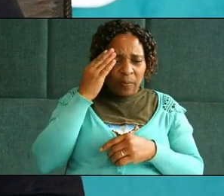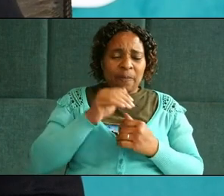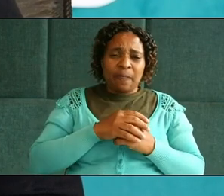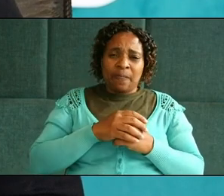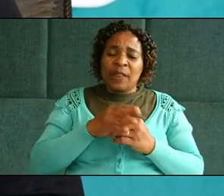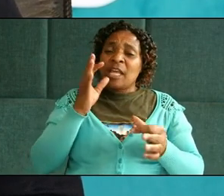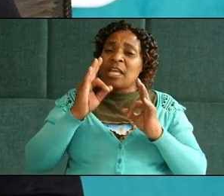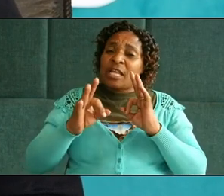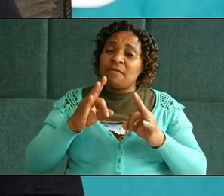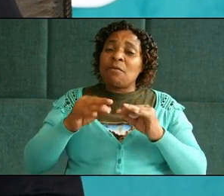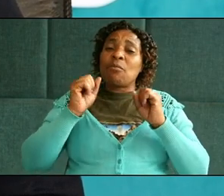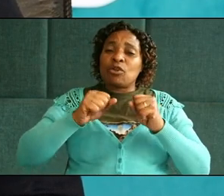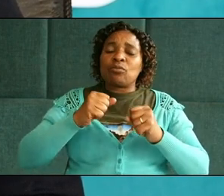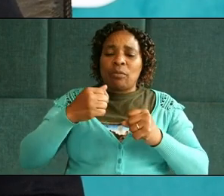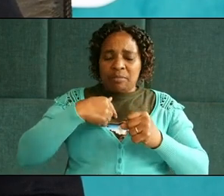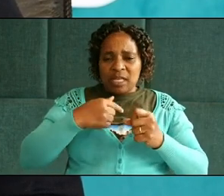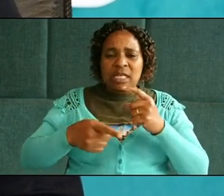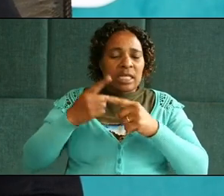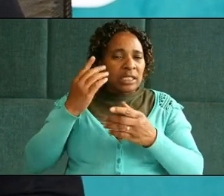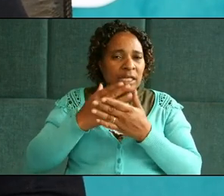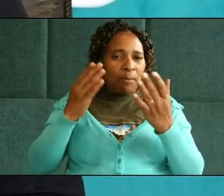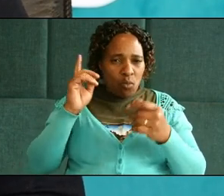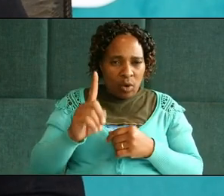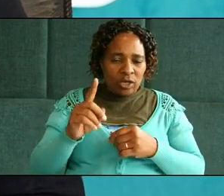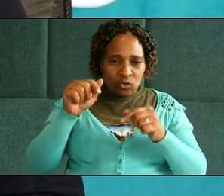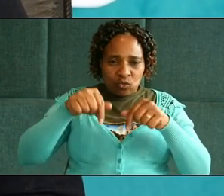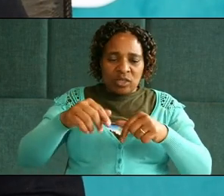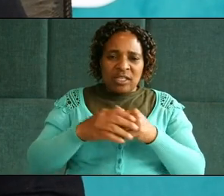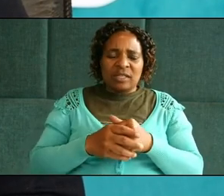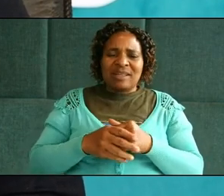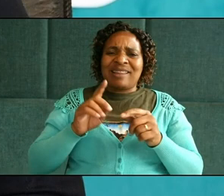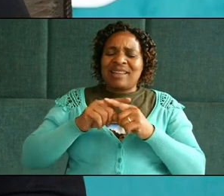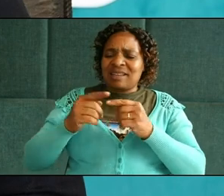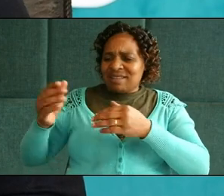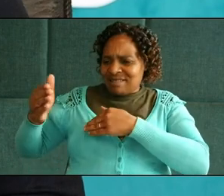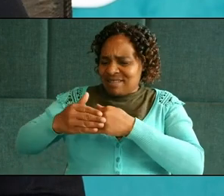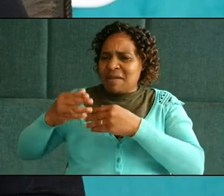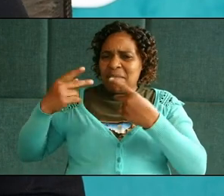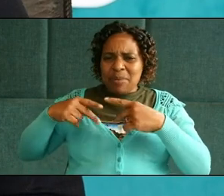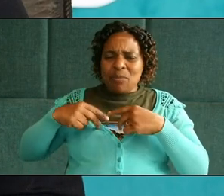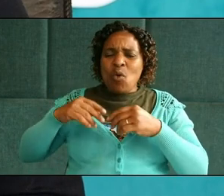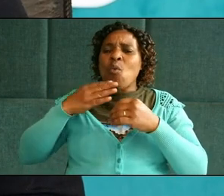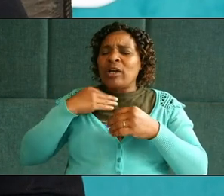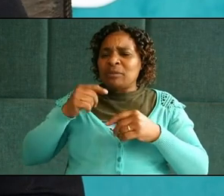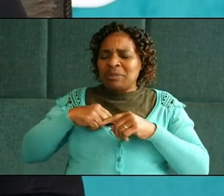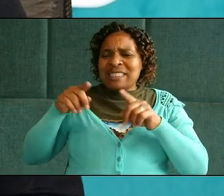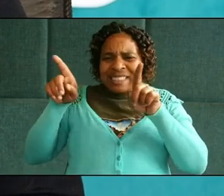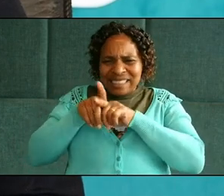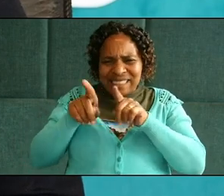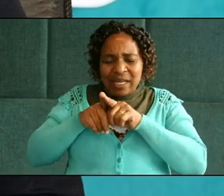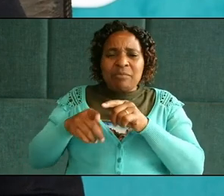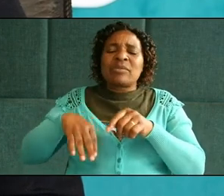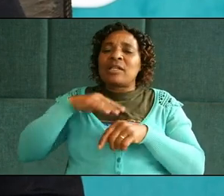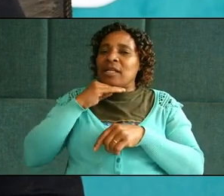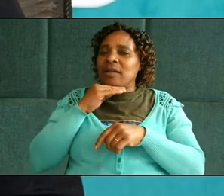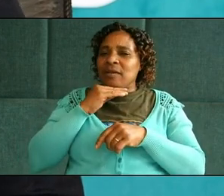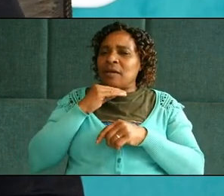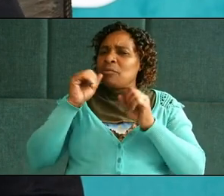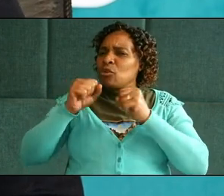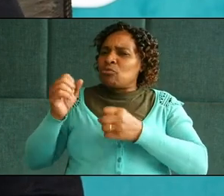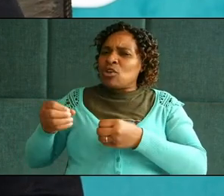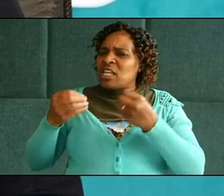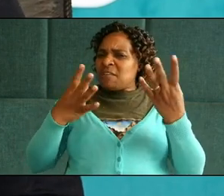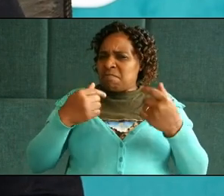if I were to kill someone today, their close relatives of these people would want me dead, right? Would they give